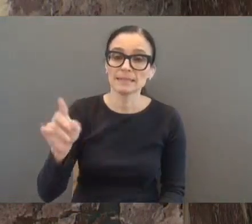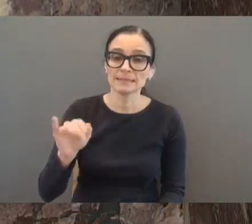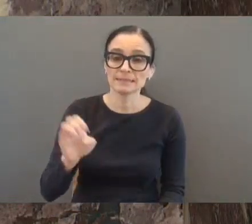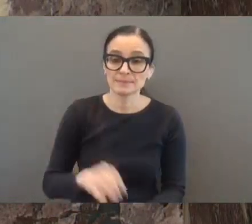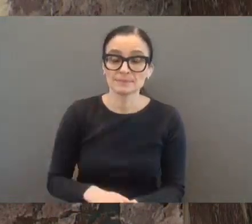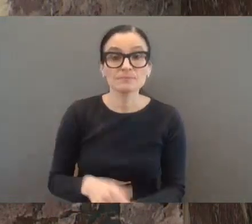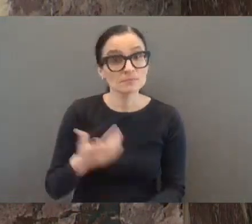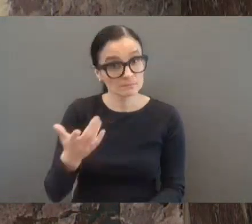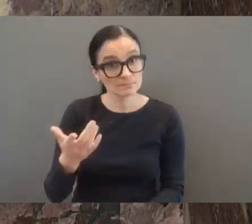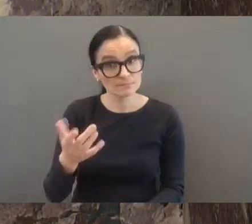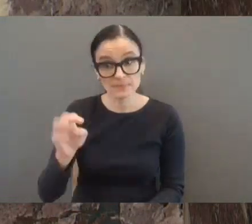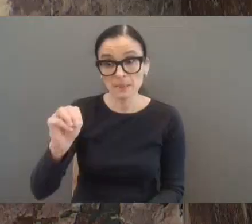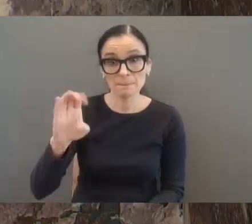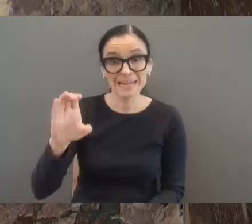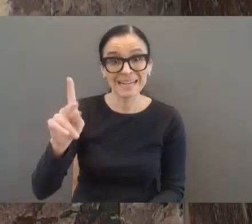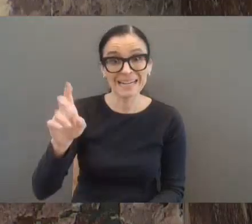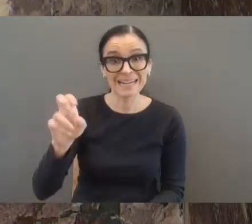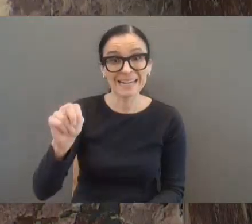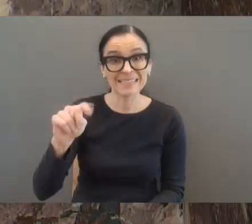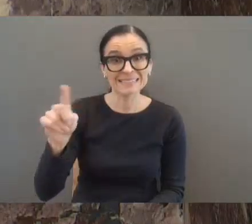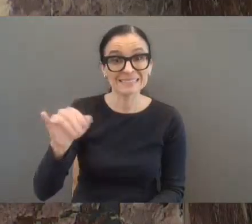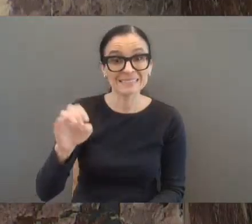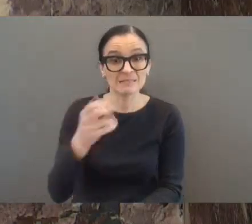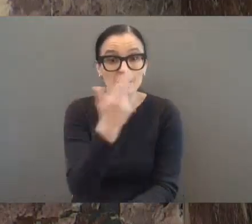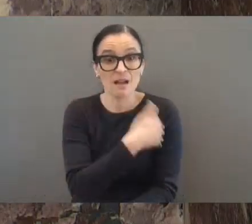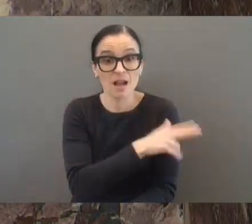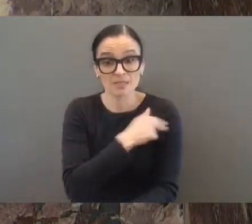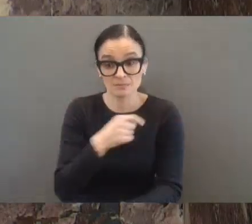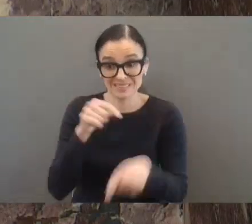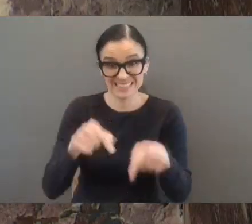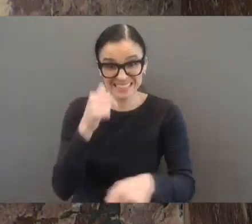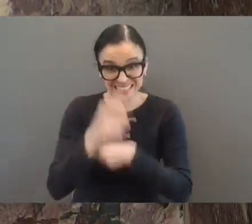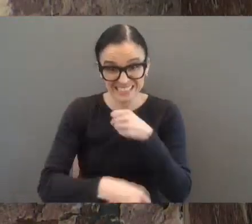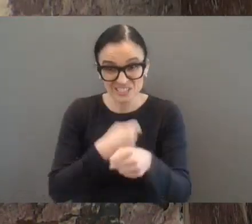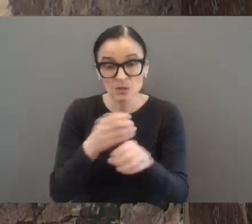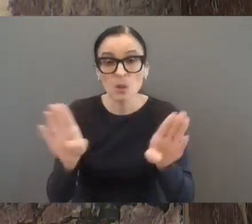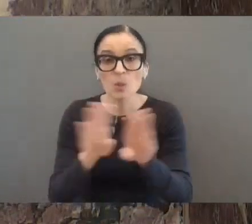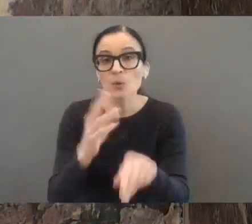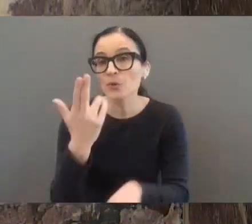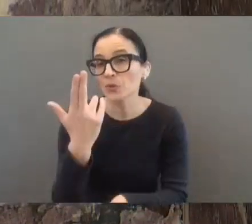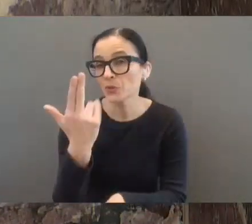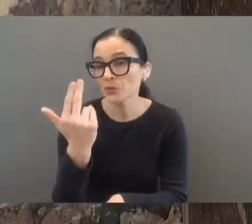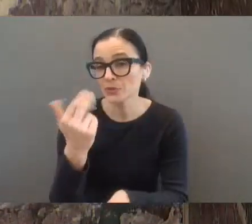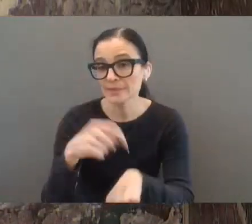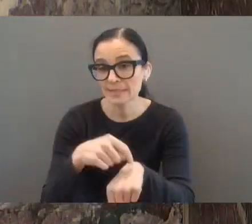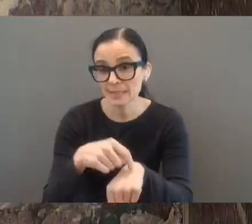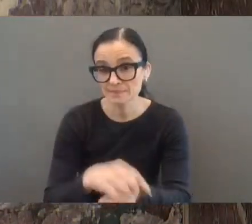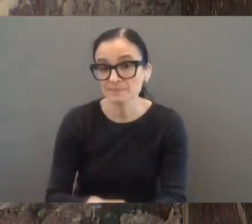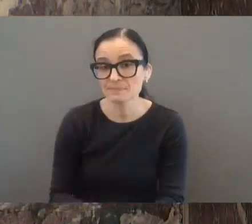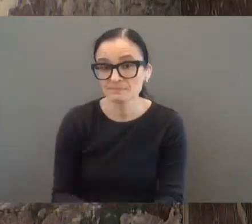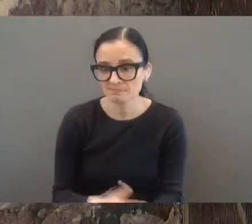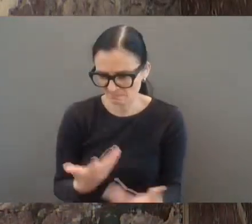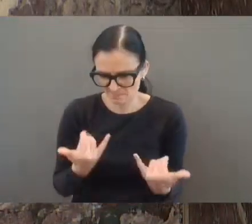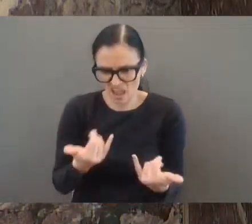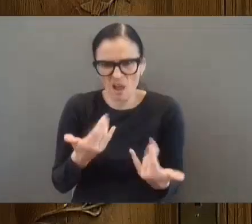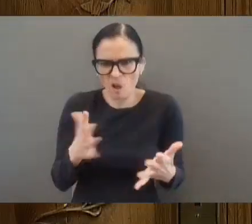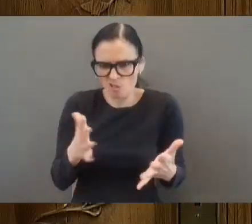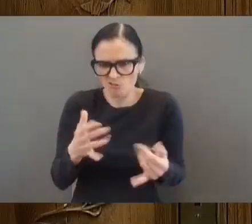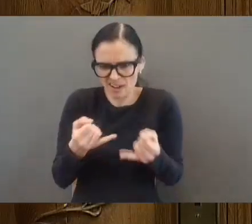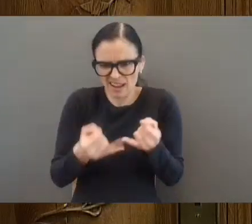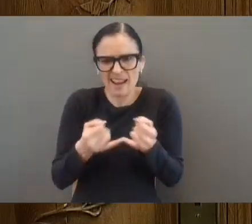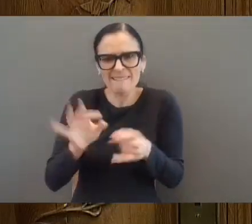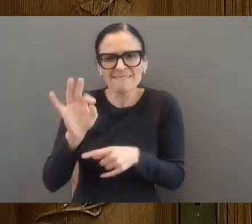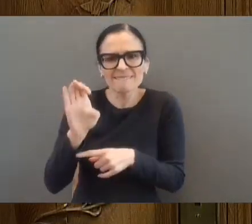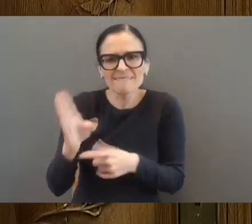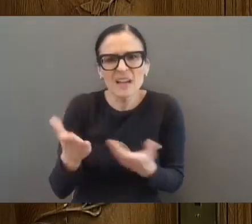of February. A simple question to the Premier: does he believe that Northerners deserve quality health care?